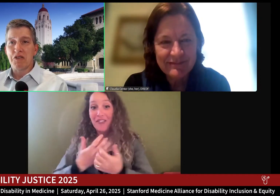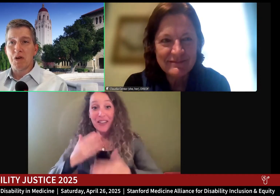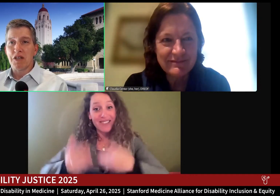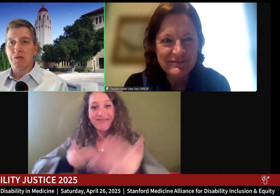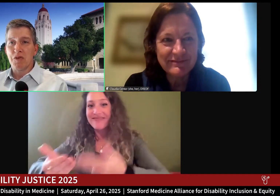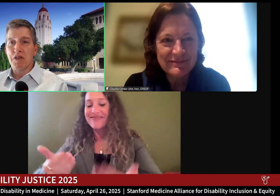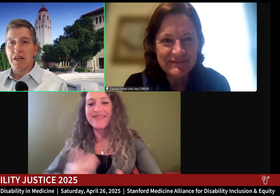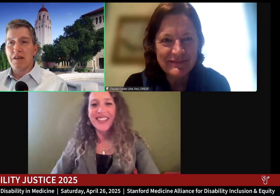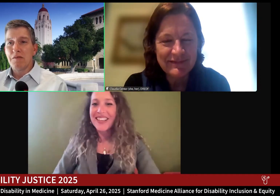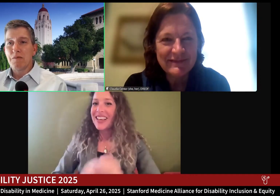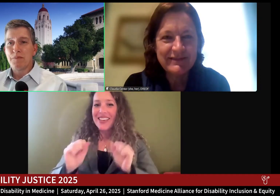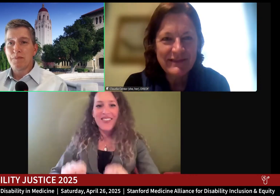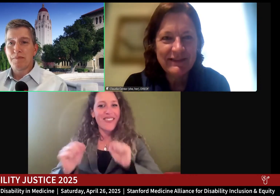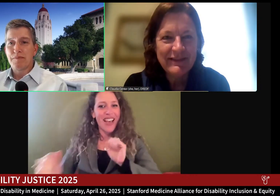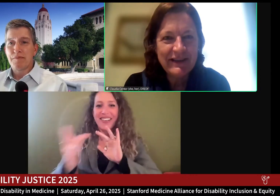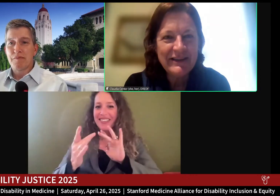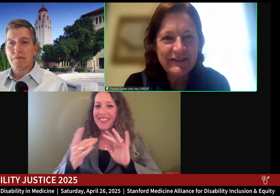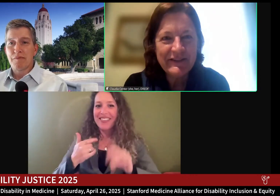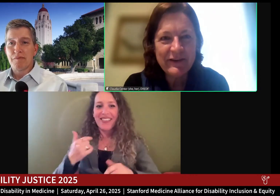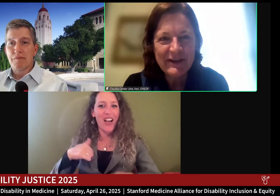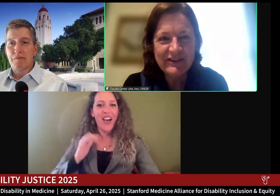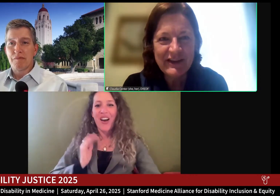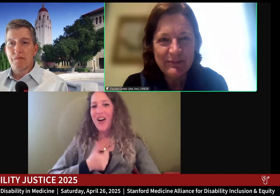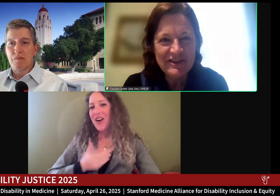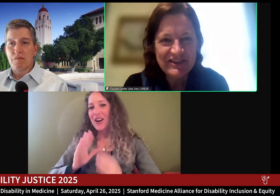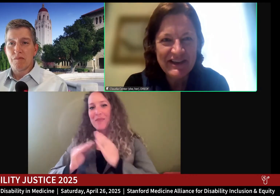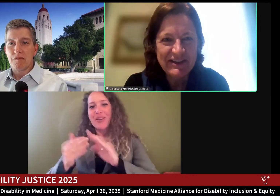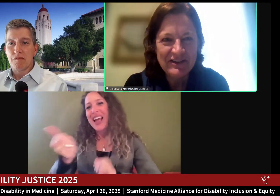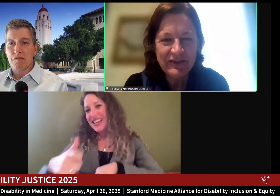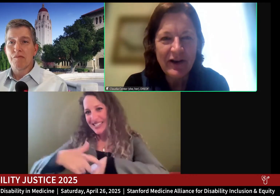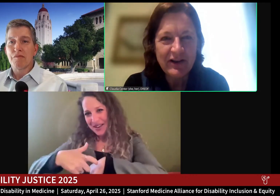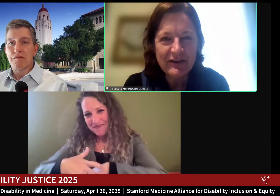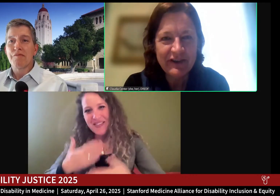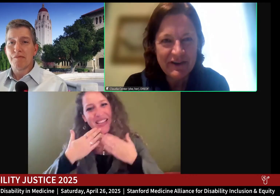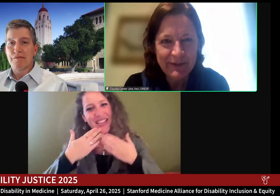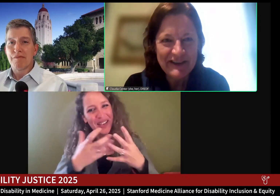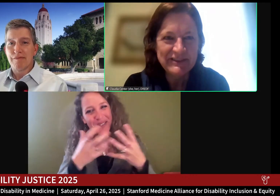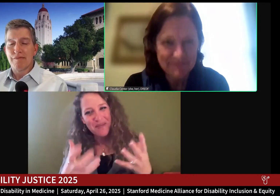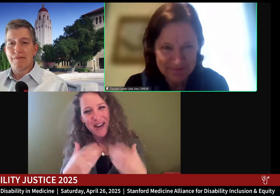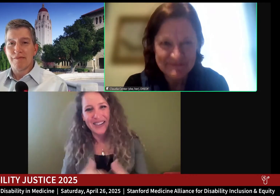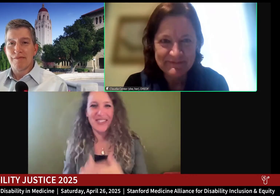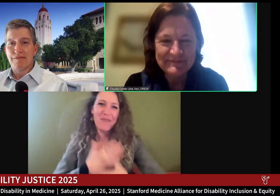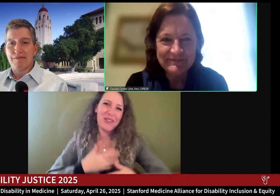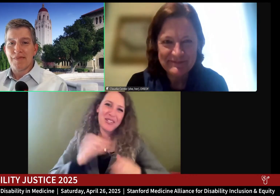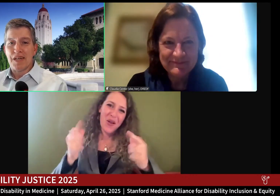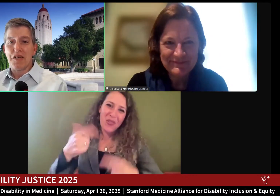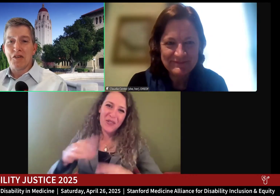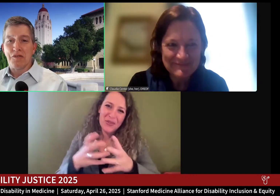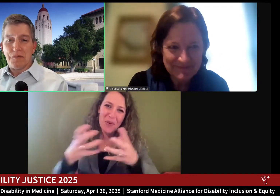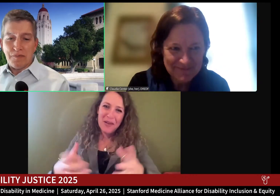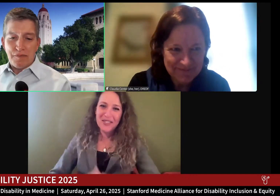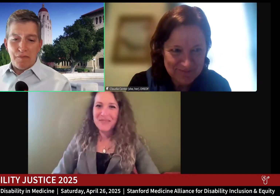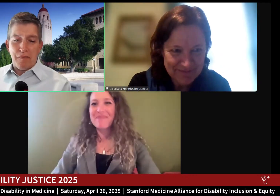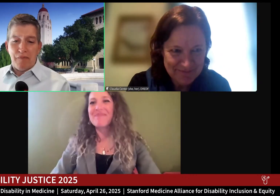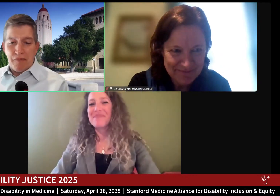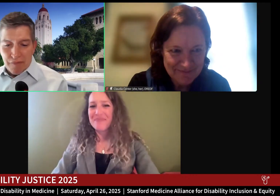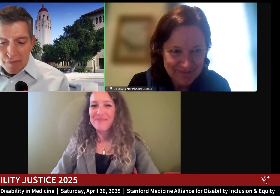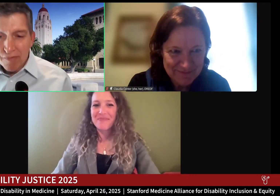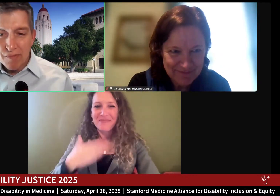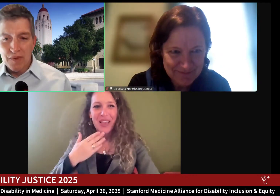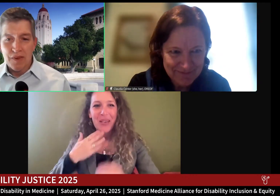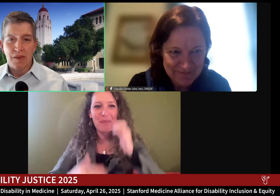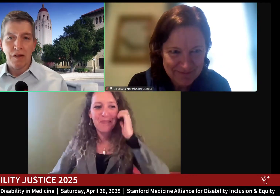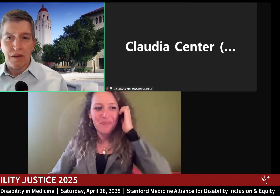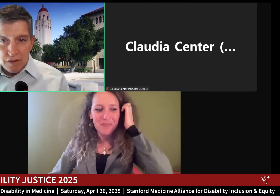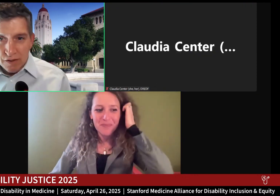to reach out to our community. Thank you so much. I appreciate you all very much. Thank you.